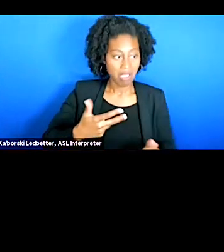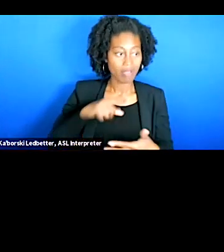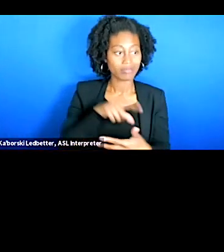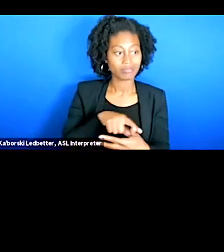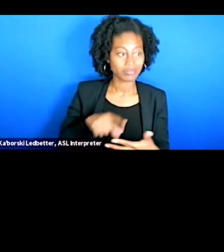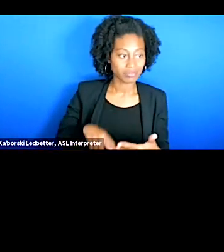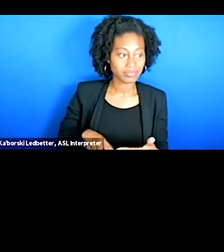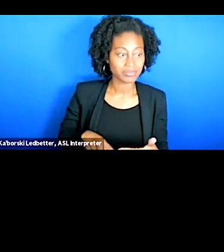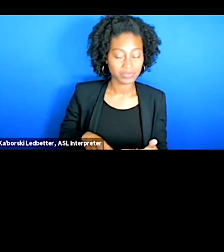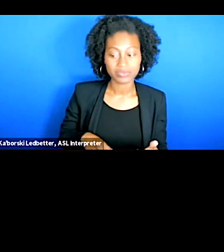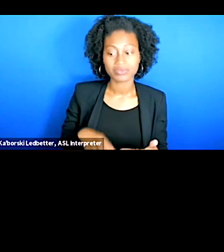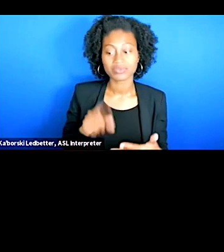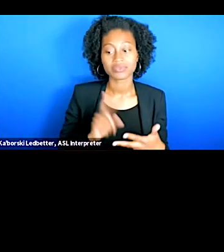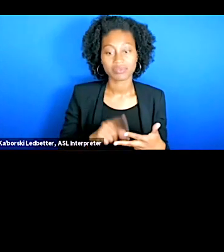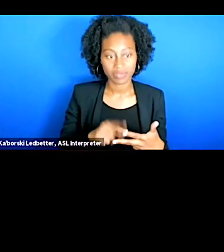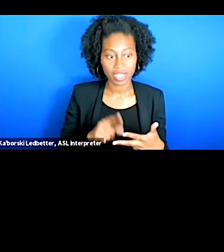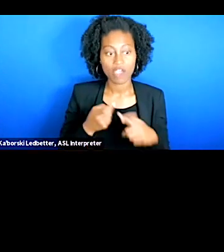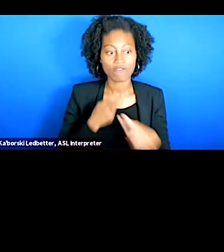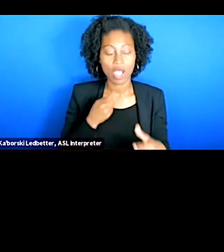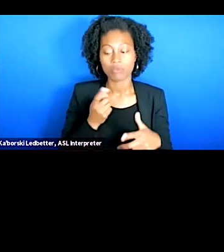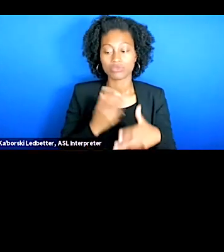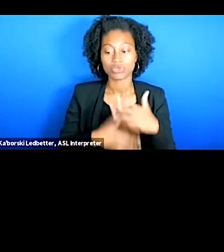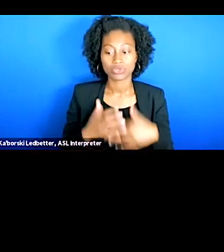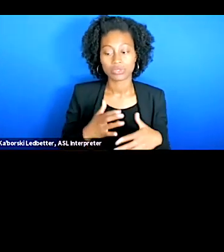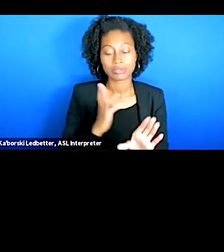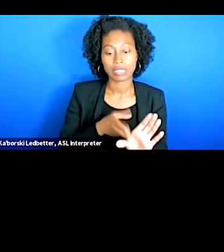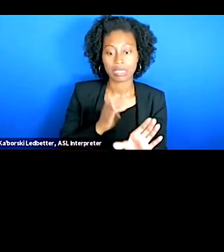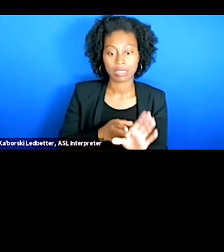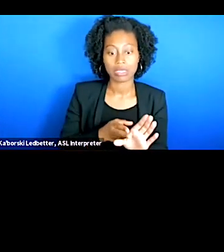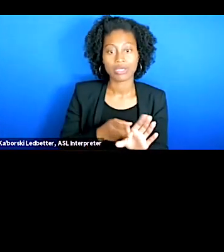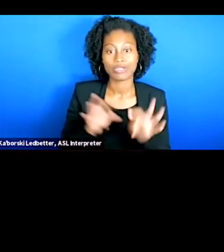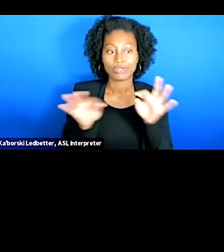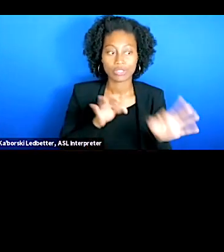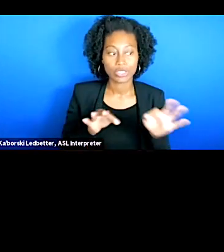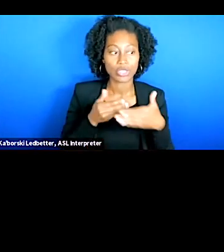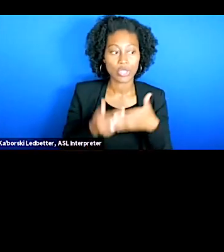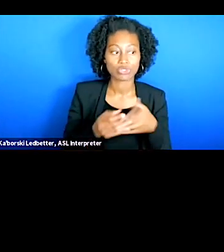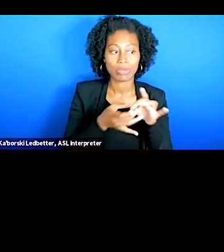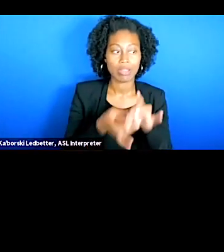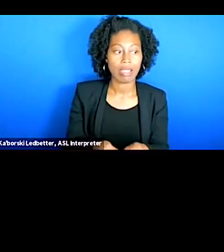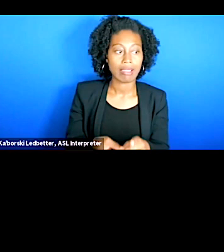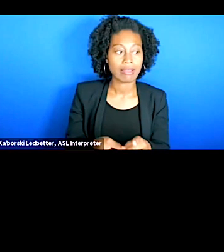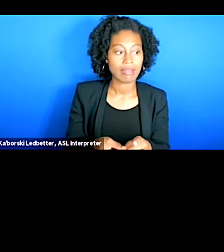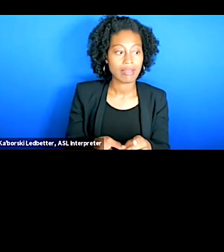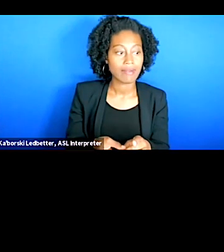term borrowed from social psychology, used to describe closely related phenomena that are based on the experience of